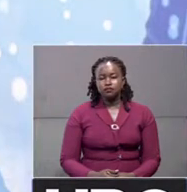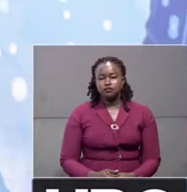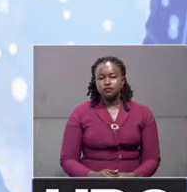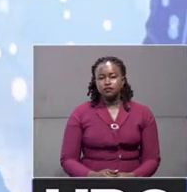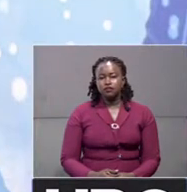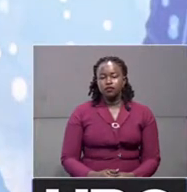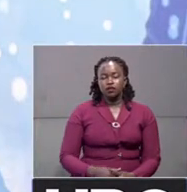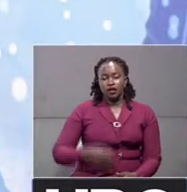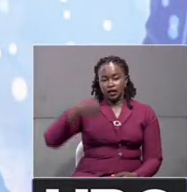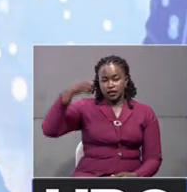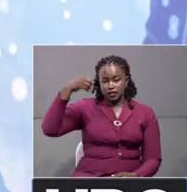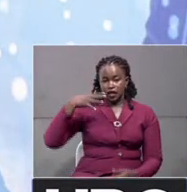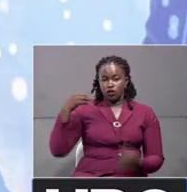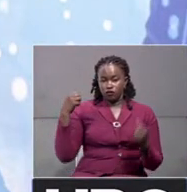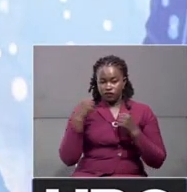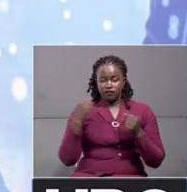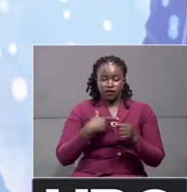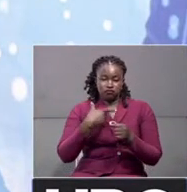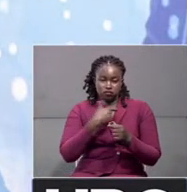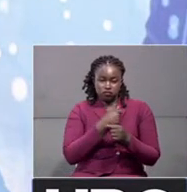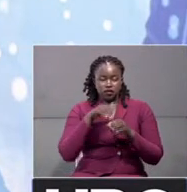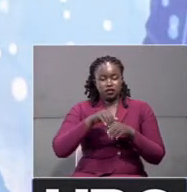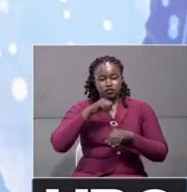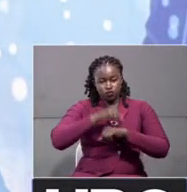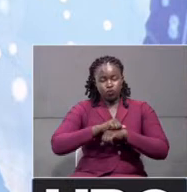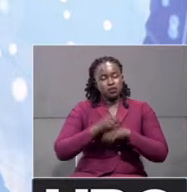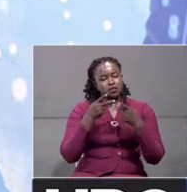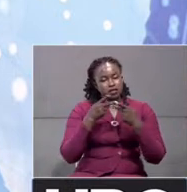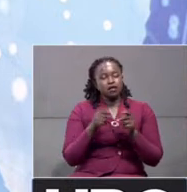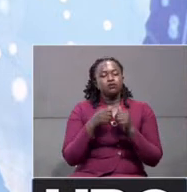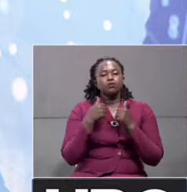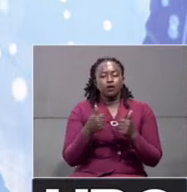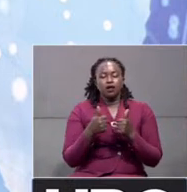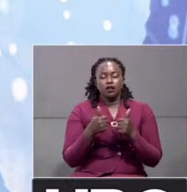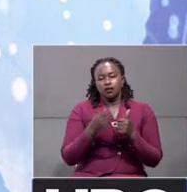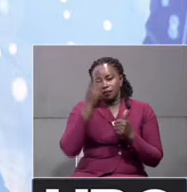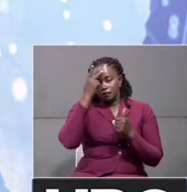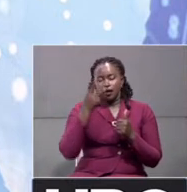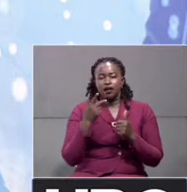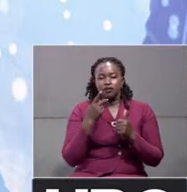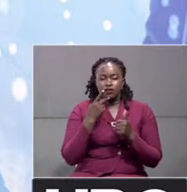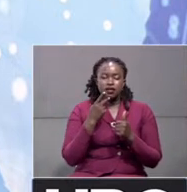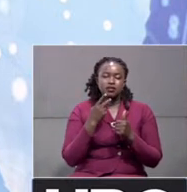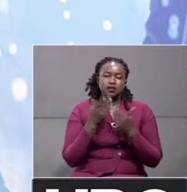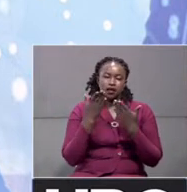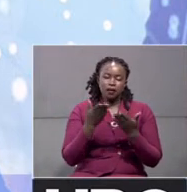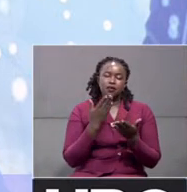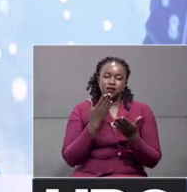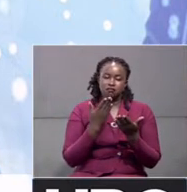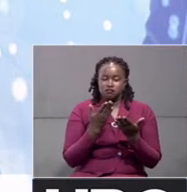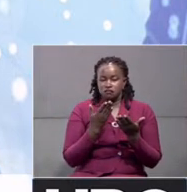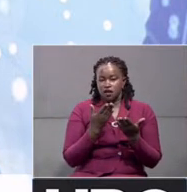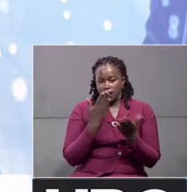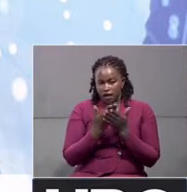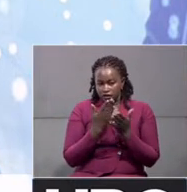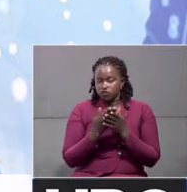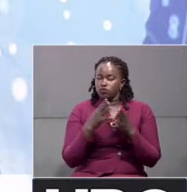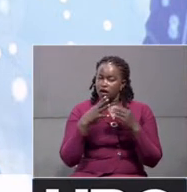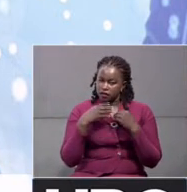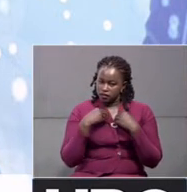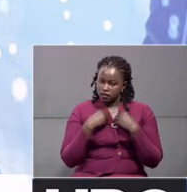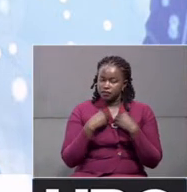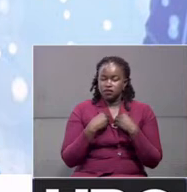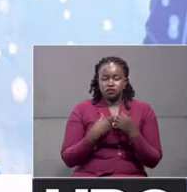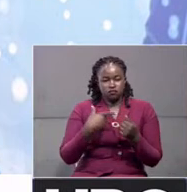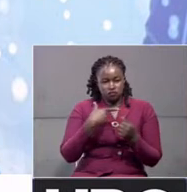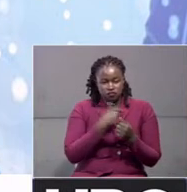Yellow fever vaccination in schools has successfully kicked off as parents and guardians are urged to embrace the exercise.